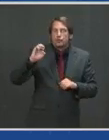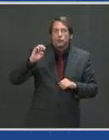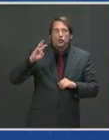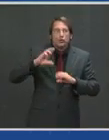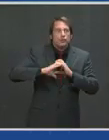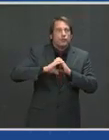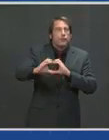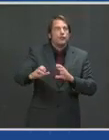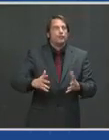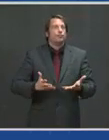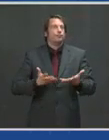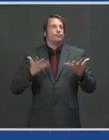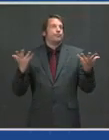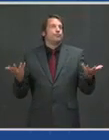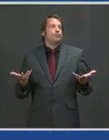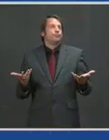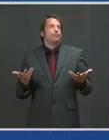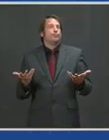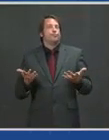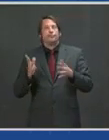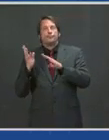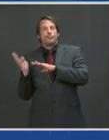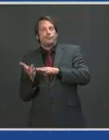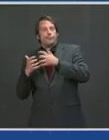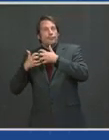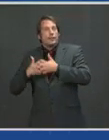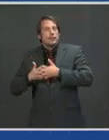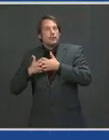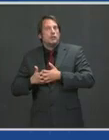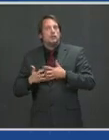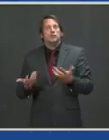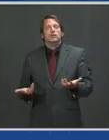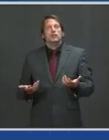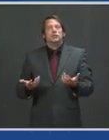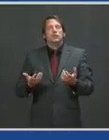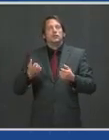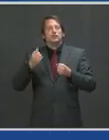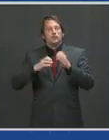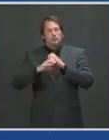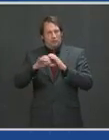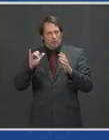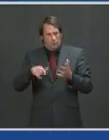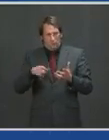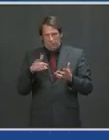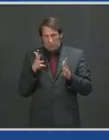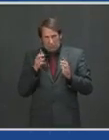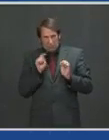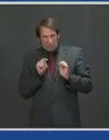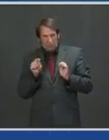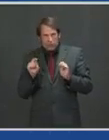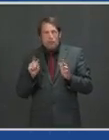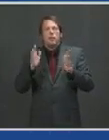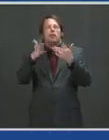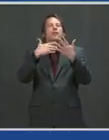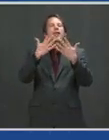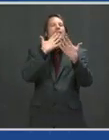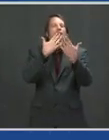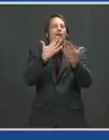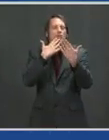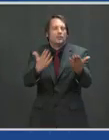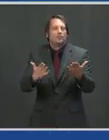sewer facilities to the water pipes, I think they're infrastructure. Anyway, thank you all so very much. What